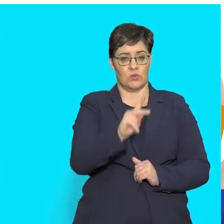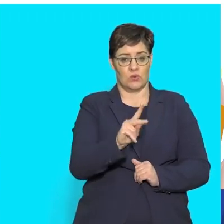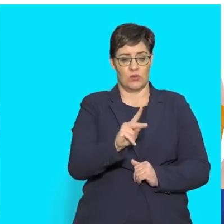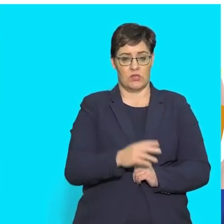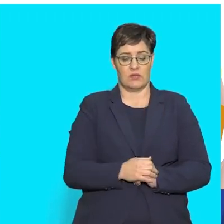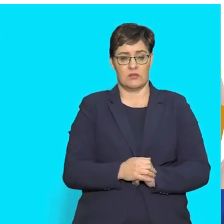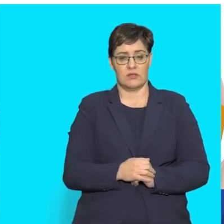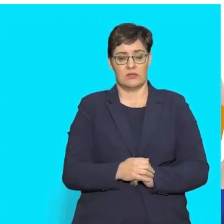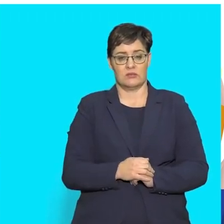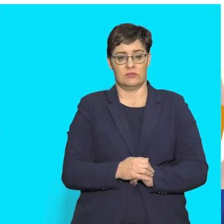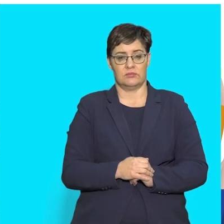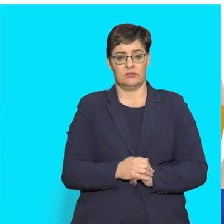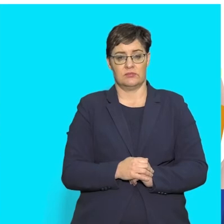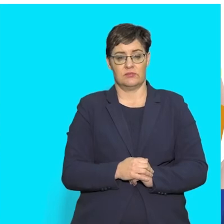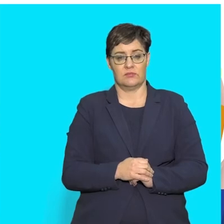took,